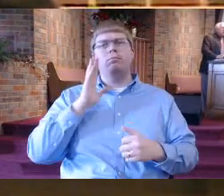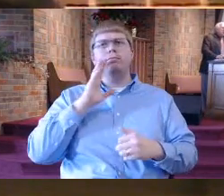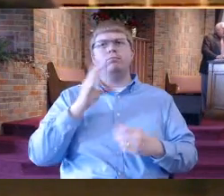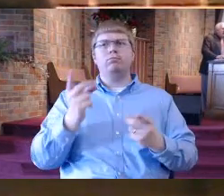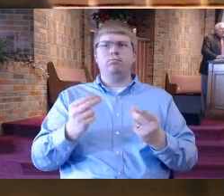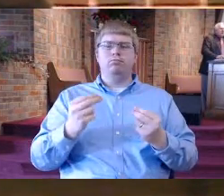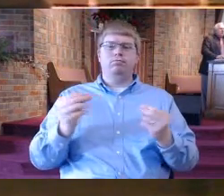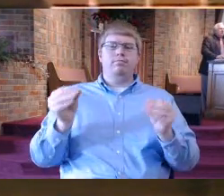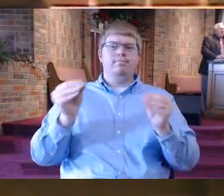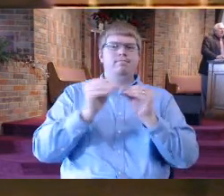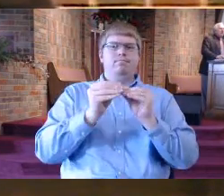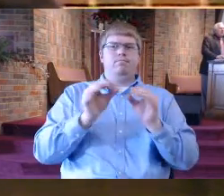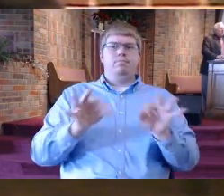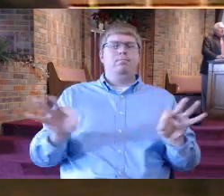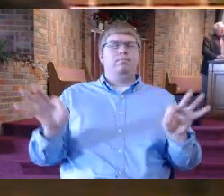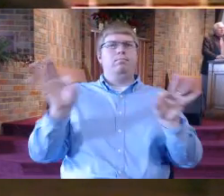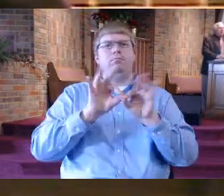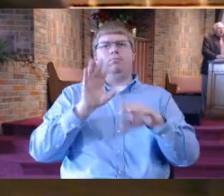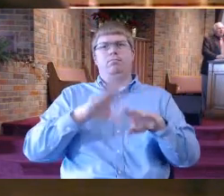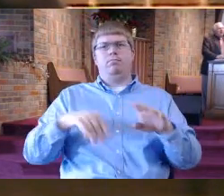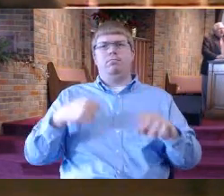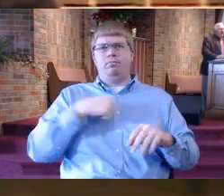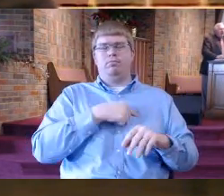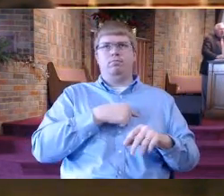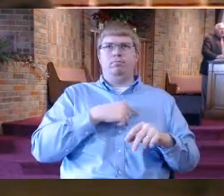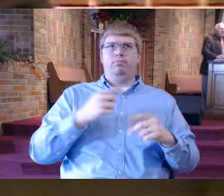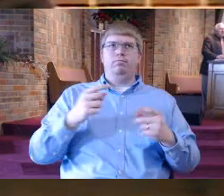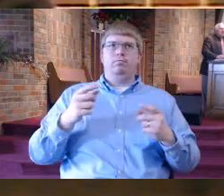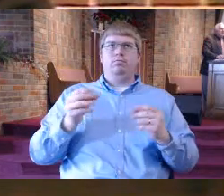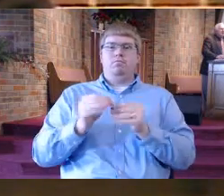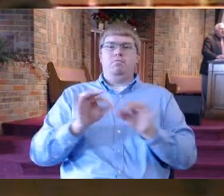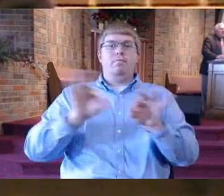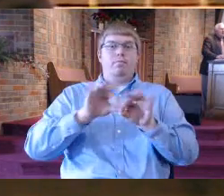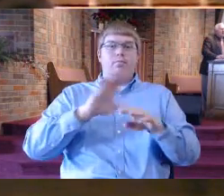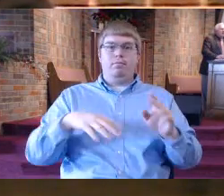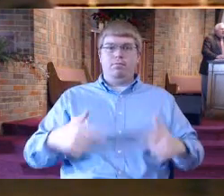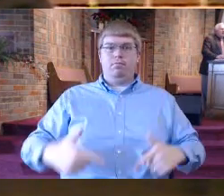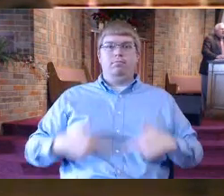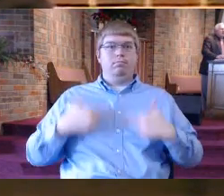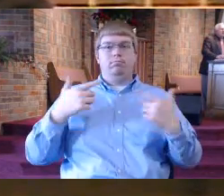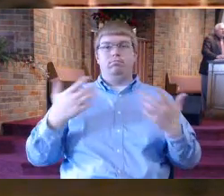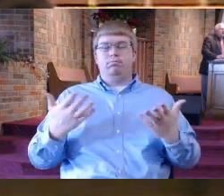larger than us, sometimes bigger than life.